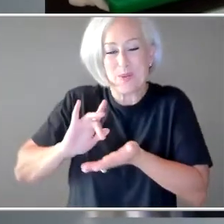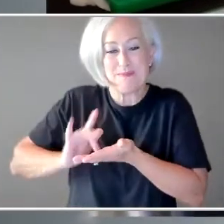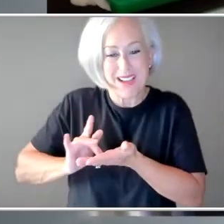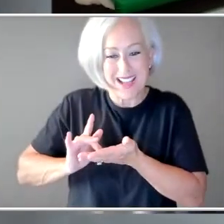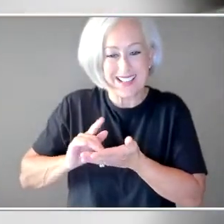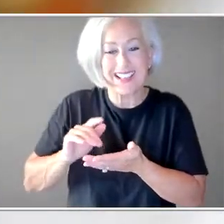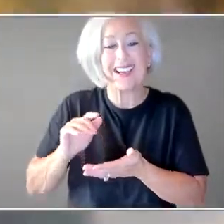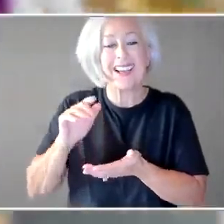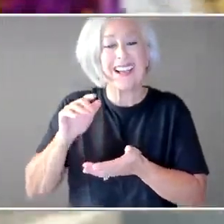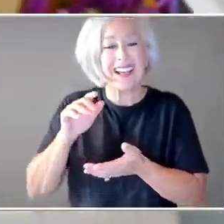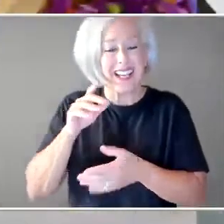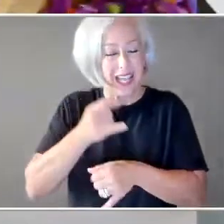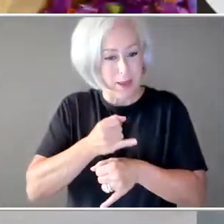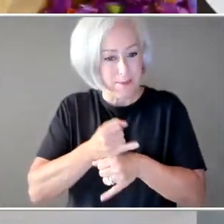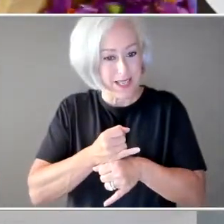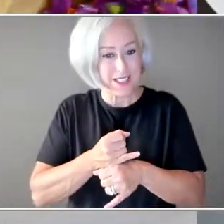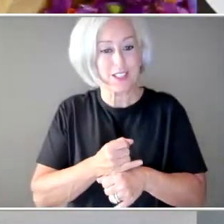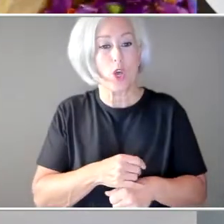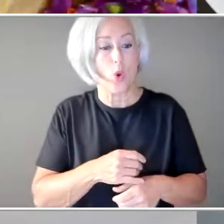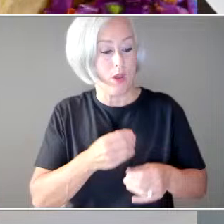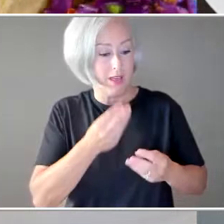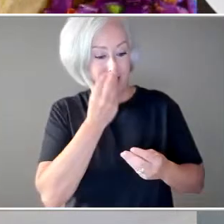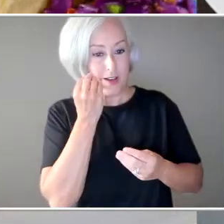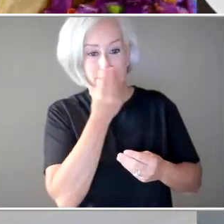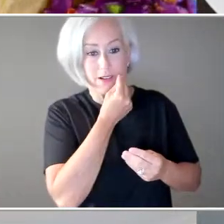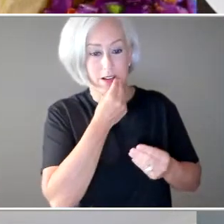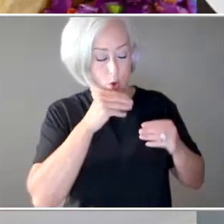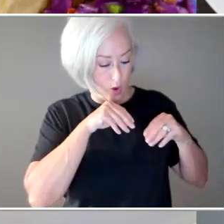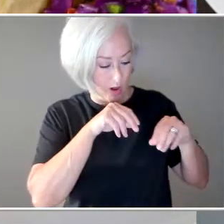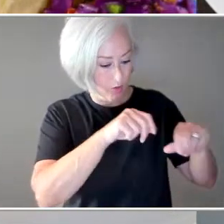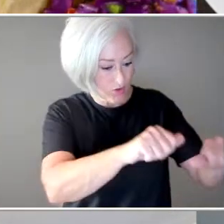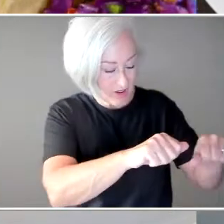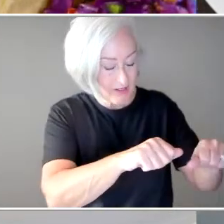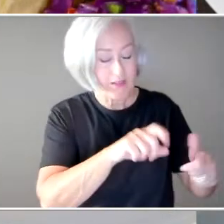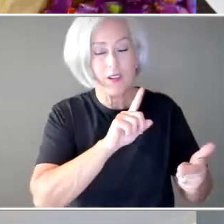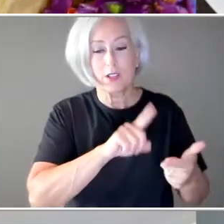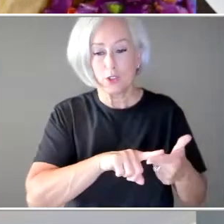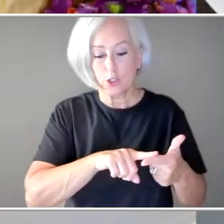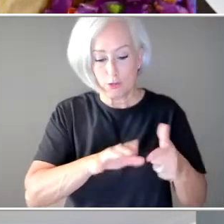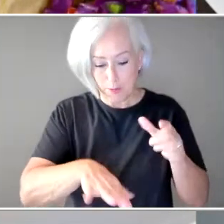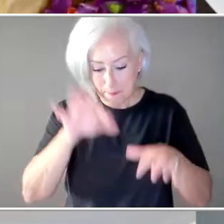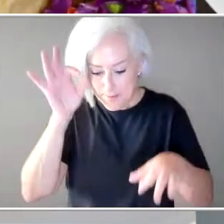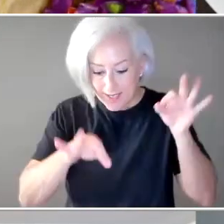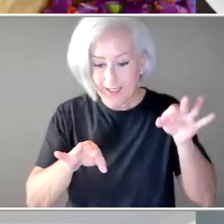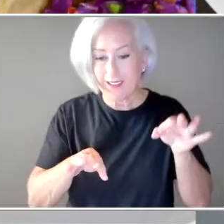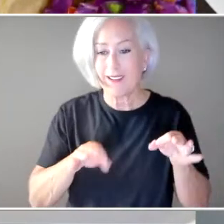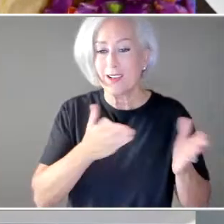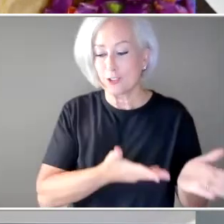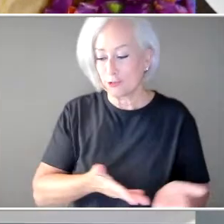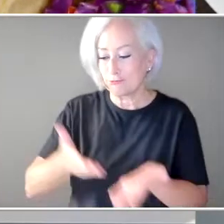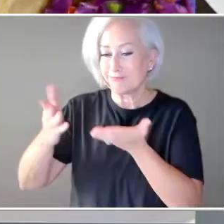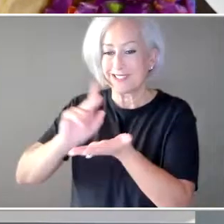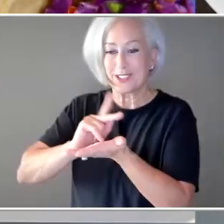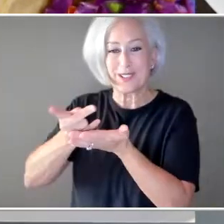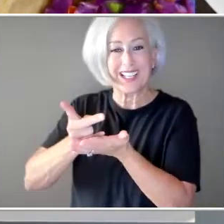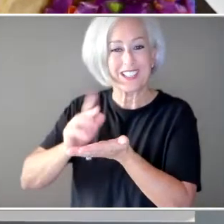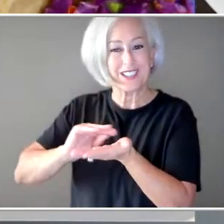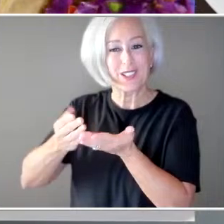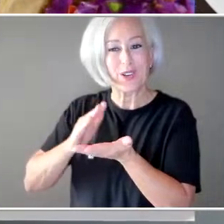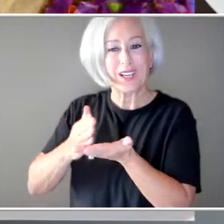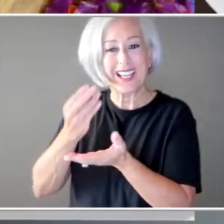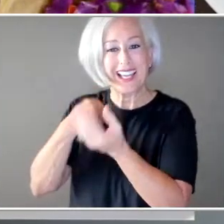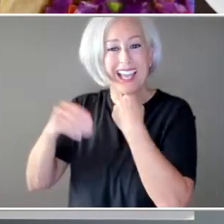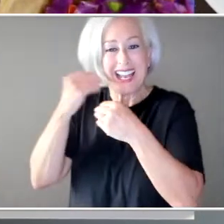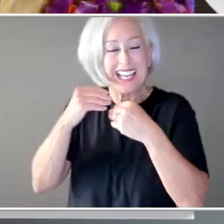to kitchen to table. So Rachel and both Dr. Love, why is it important for people to know where their food comes from